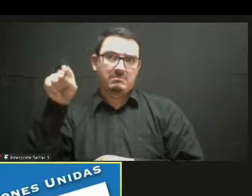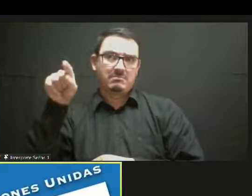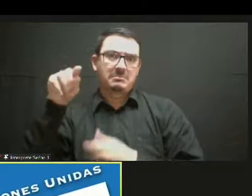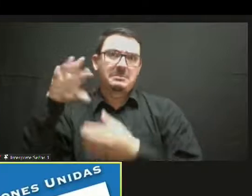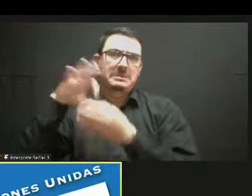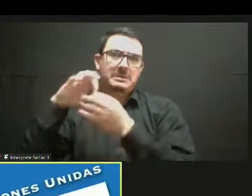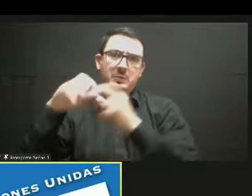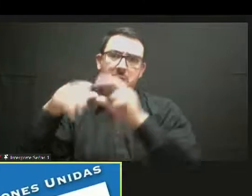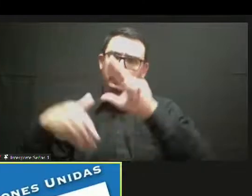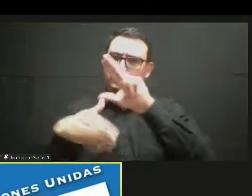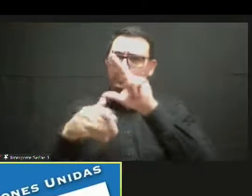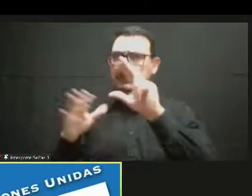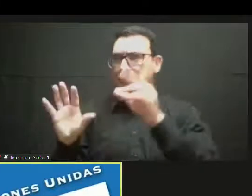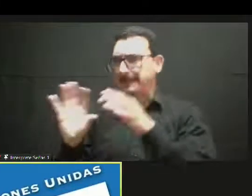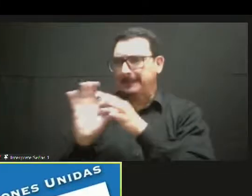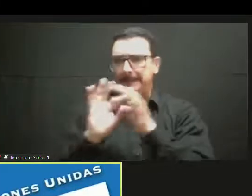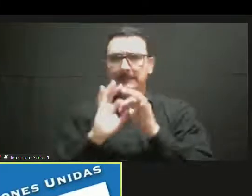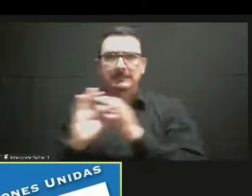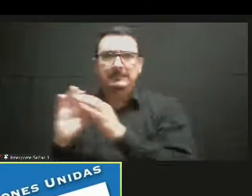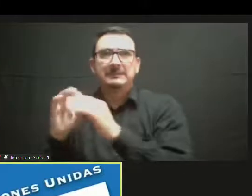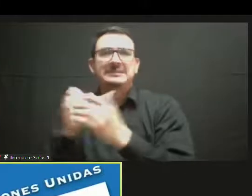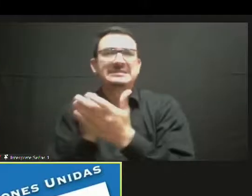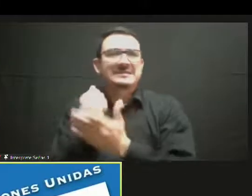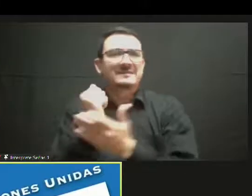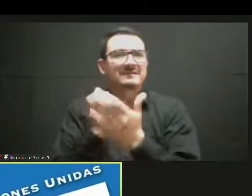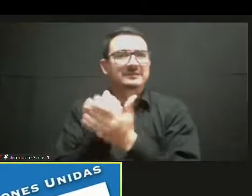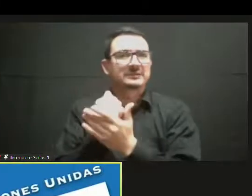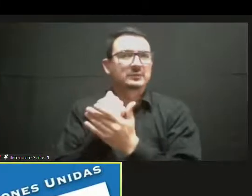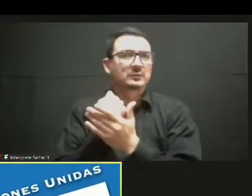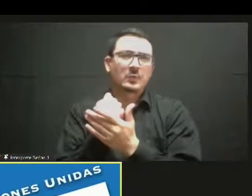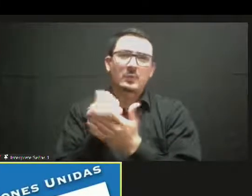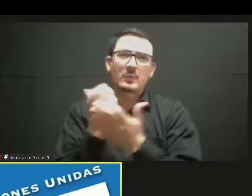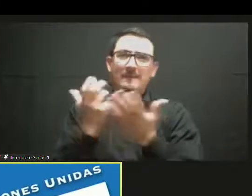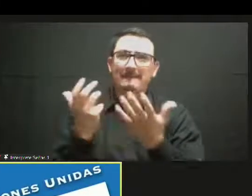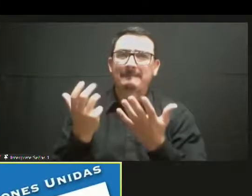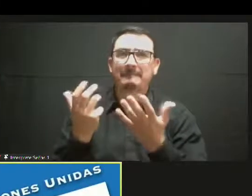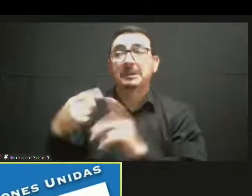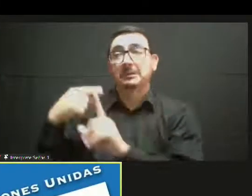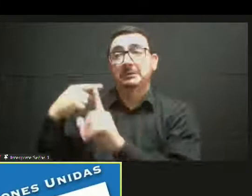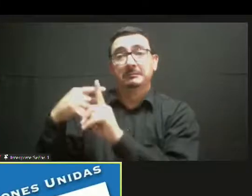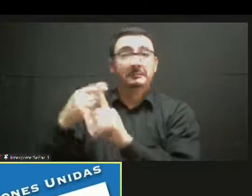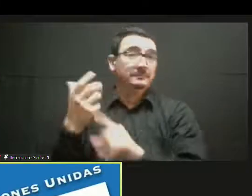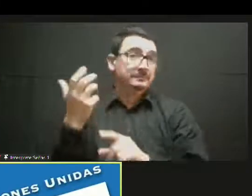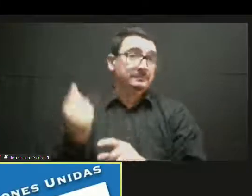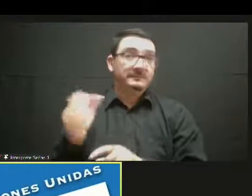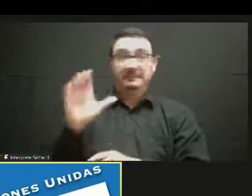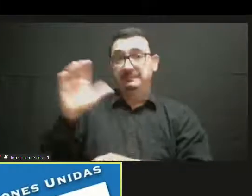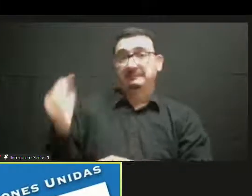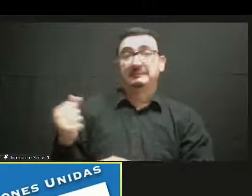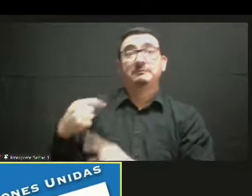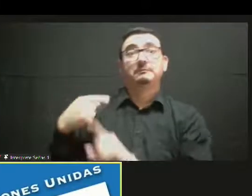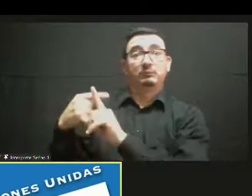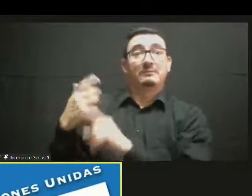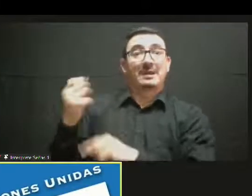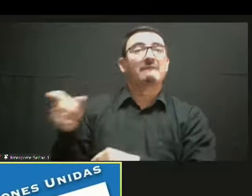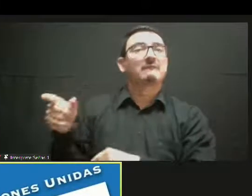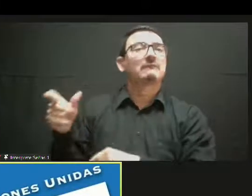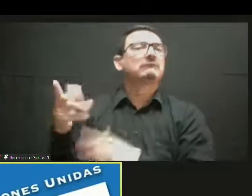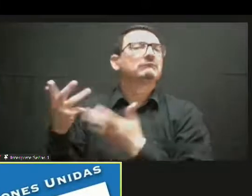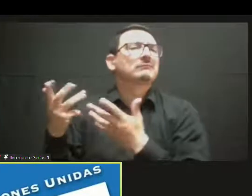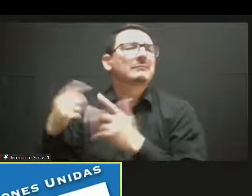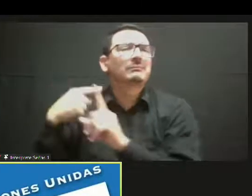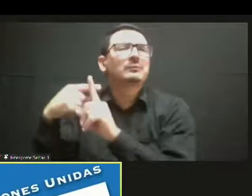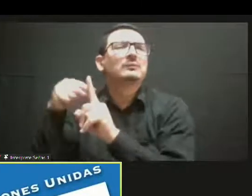some very positive messages come out from the presentation, in particular, that the very fast uptake of the use